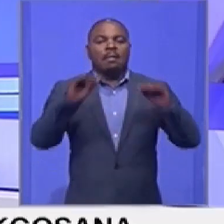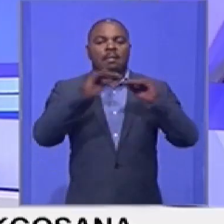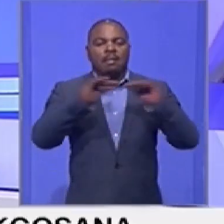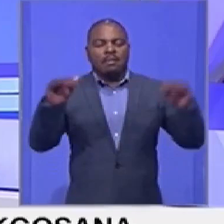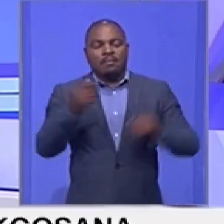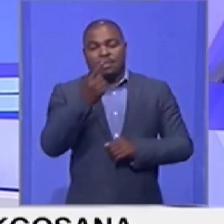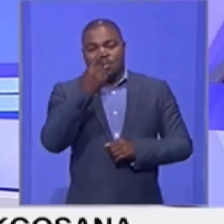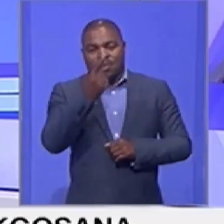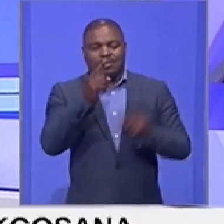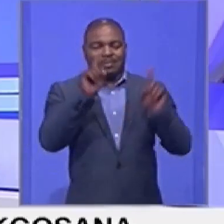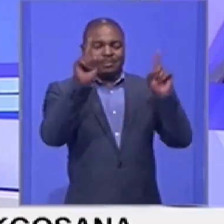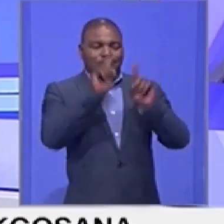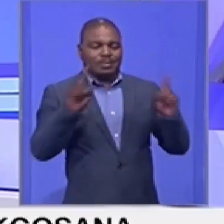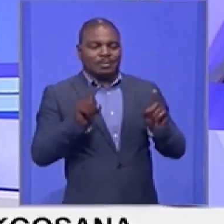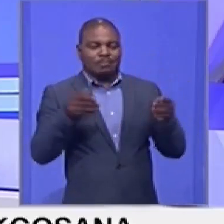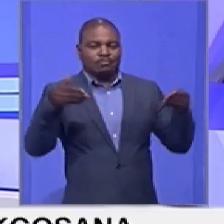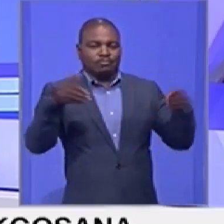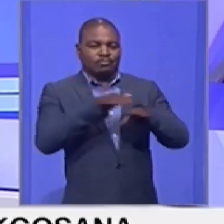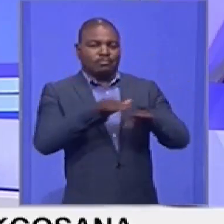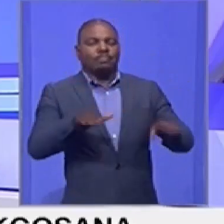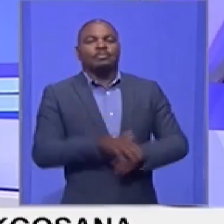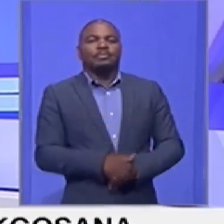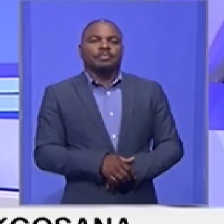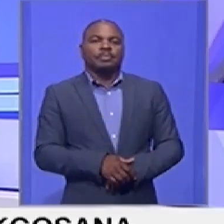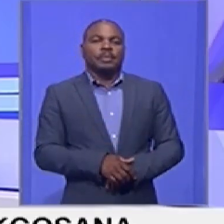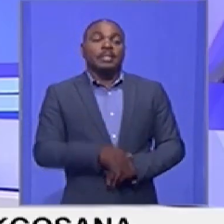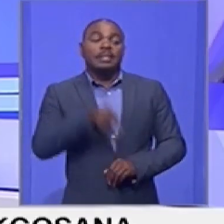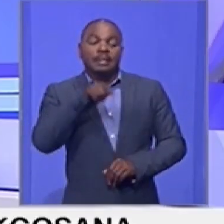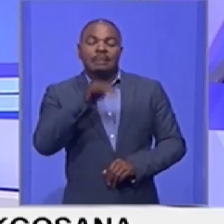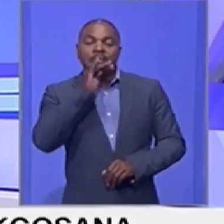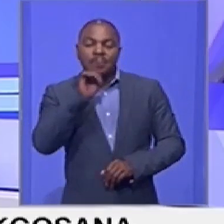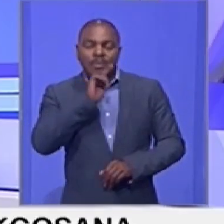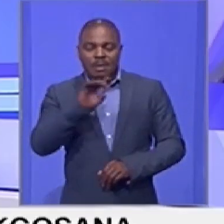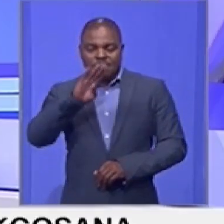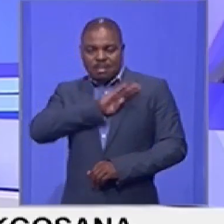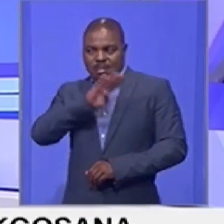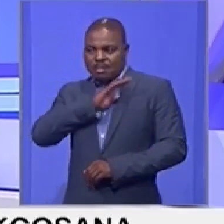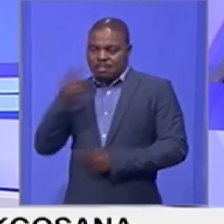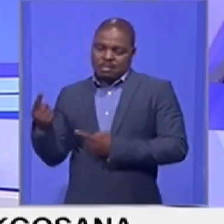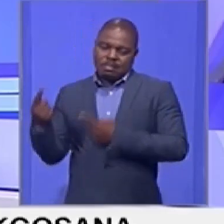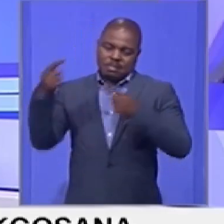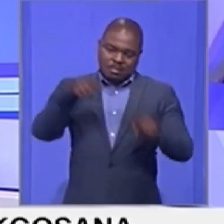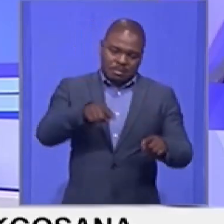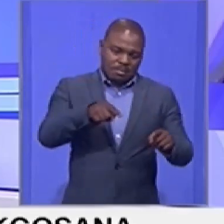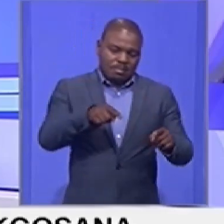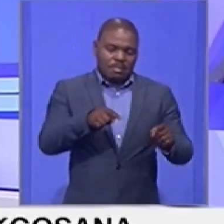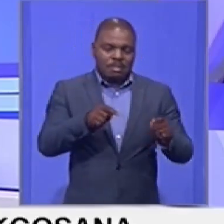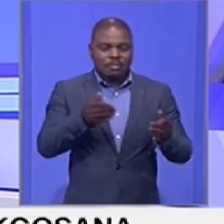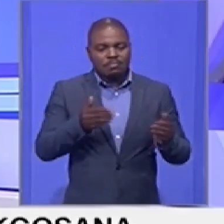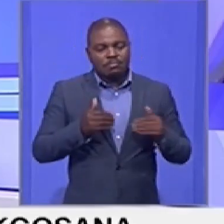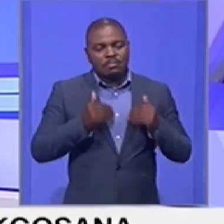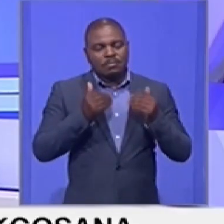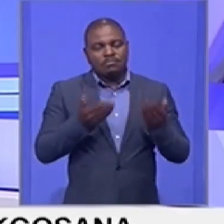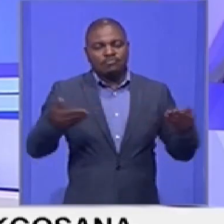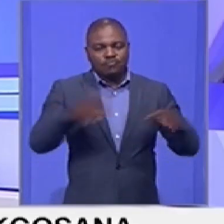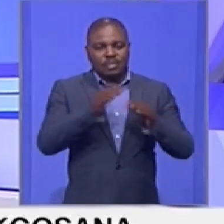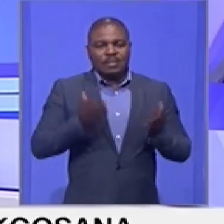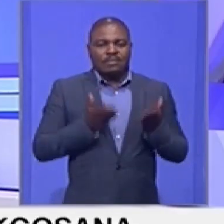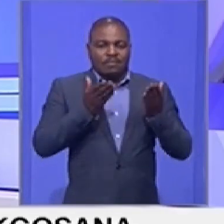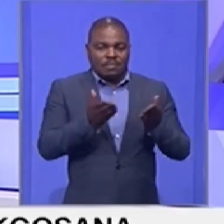yo kgethegileng ya karolo ya ntlha. Seno se ra gore masole a tlile go nna le seabe kwa tirelo phitlhong ya ga Buthelezi le